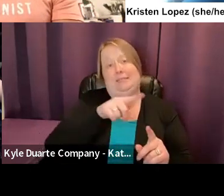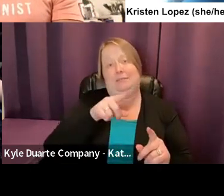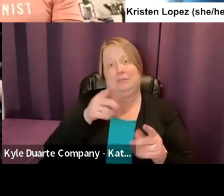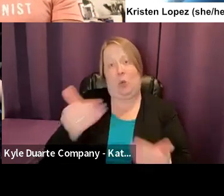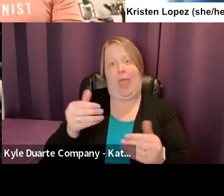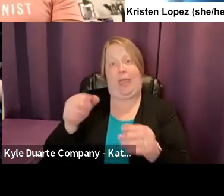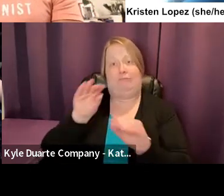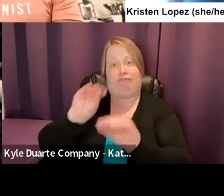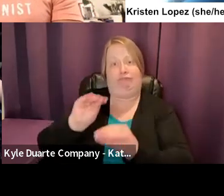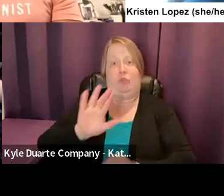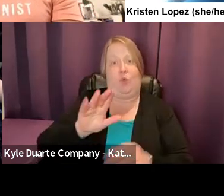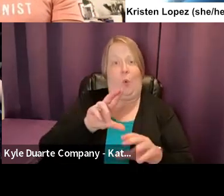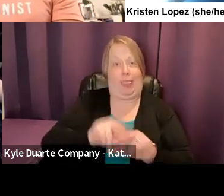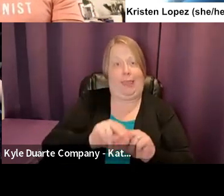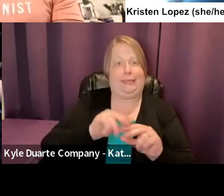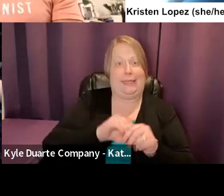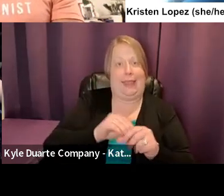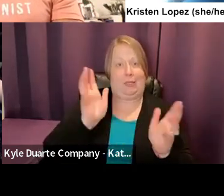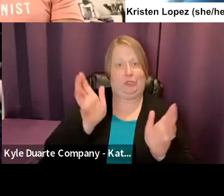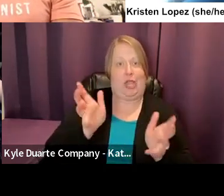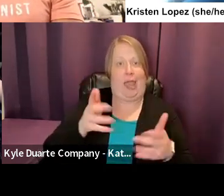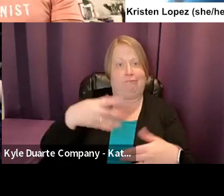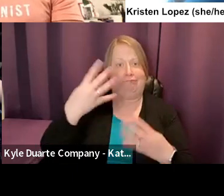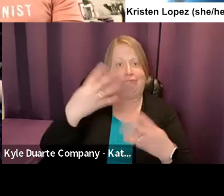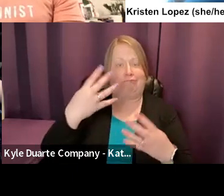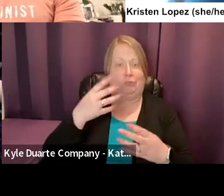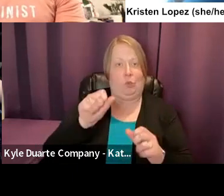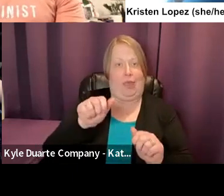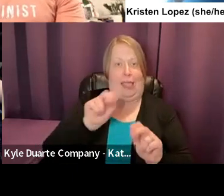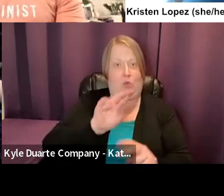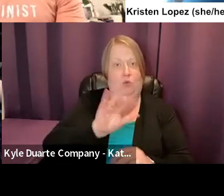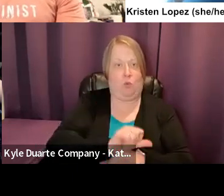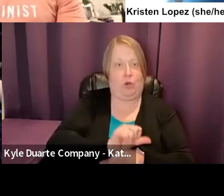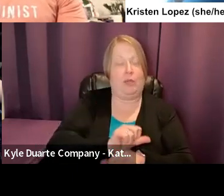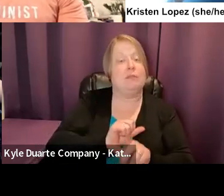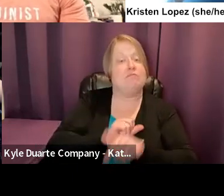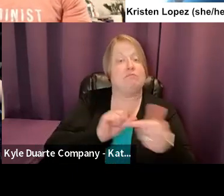here so they can check out your work. AJ, I'll turn to you next.